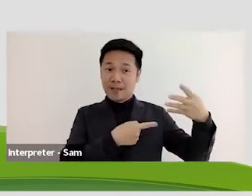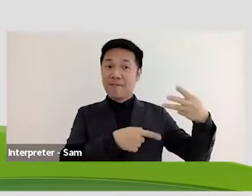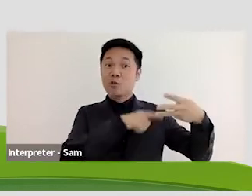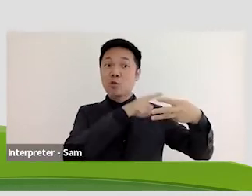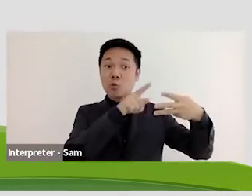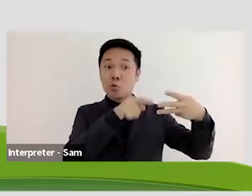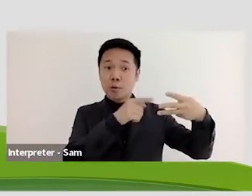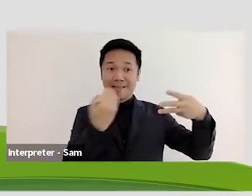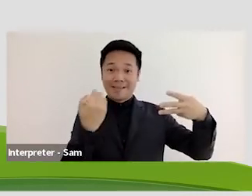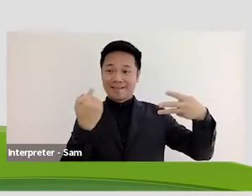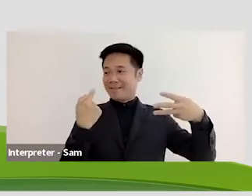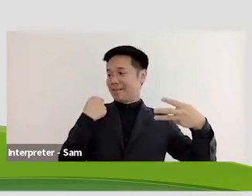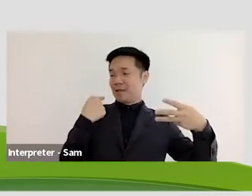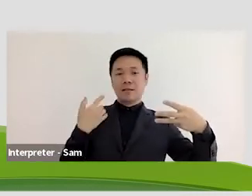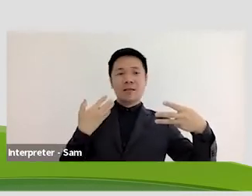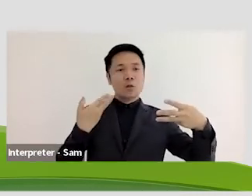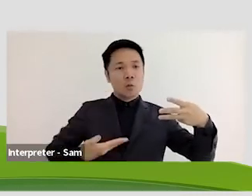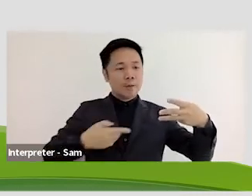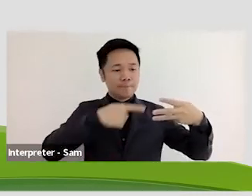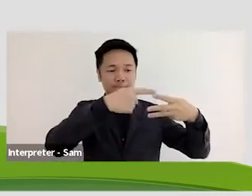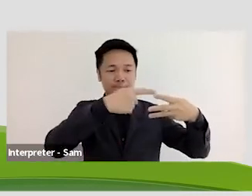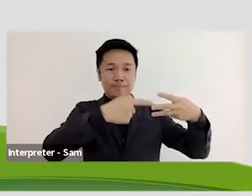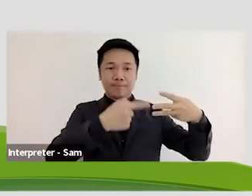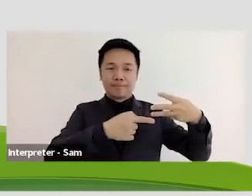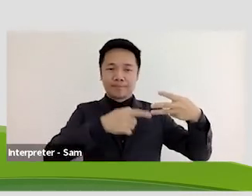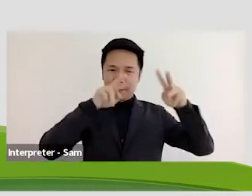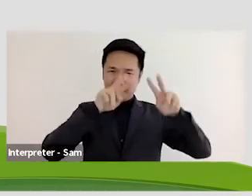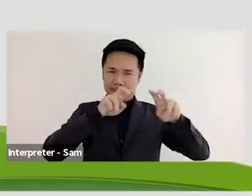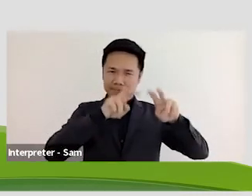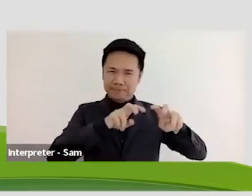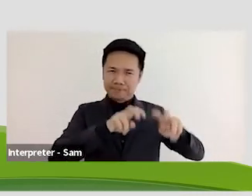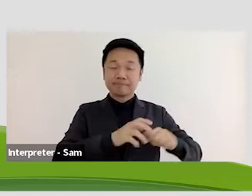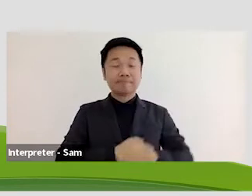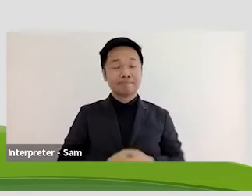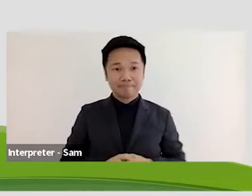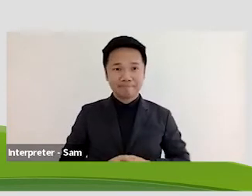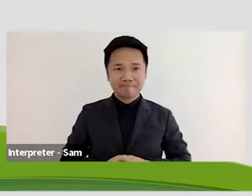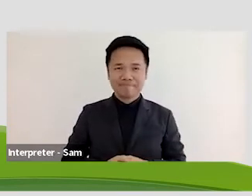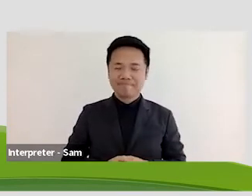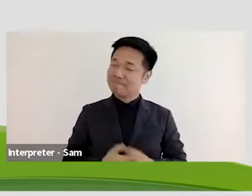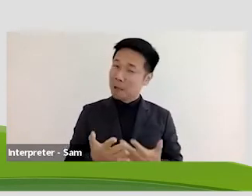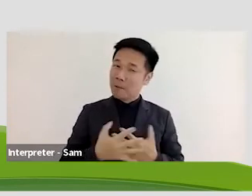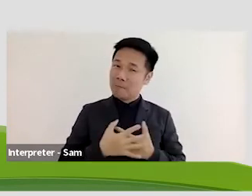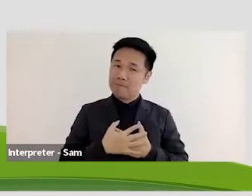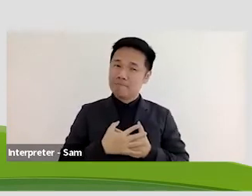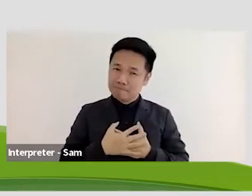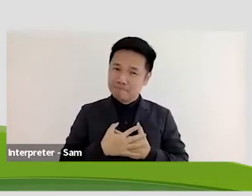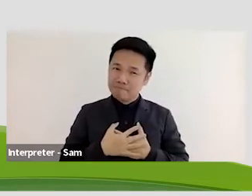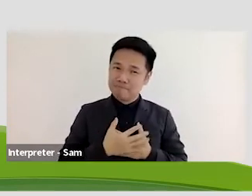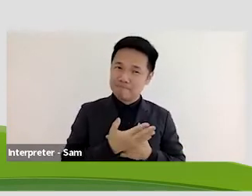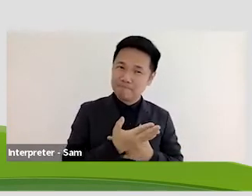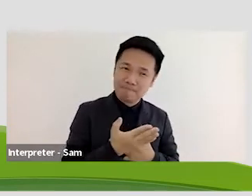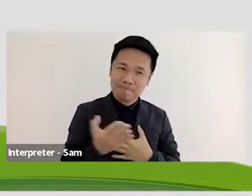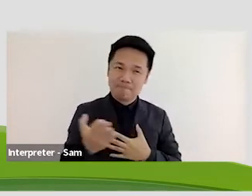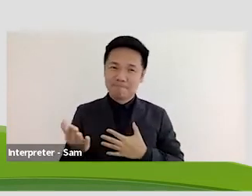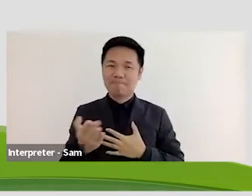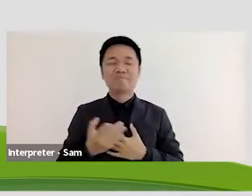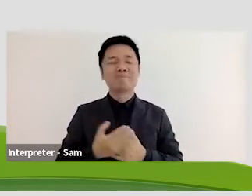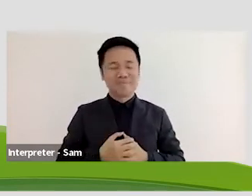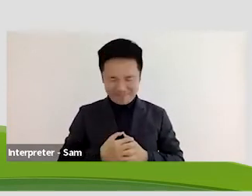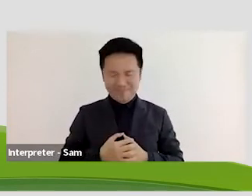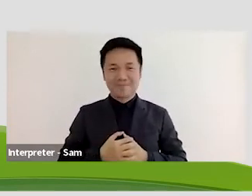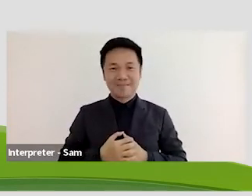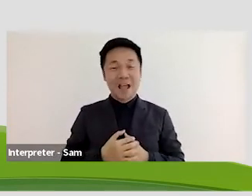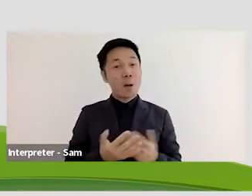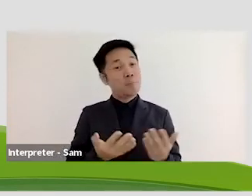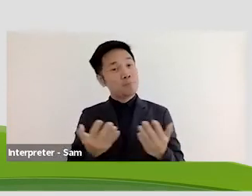held yesterday and today. I would like to thank all of you again for your continued engagement, and I really encourage you to continue